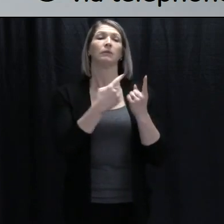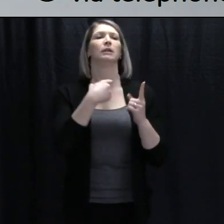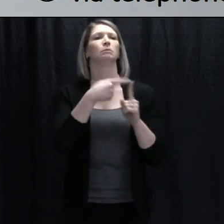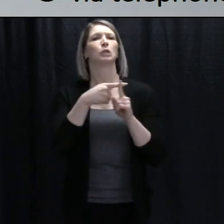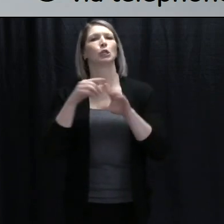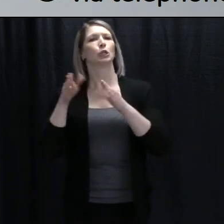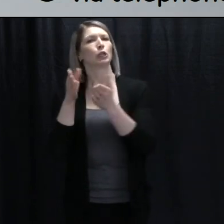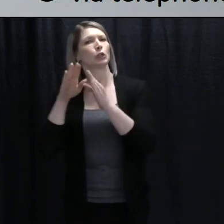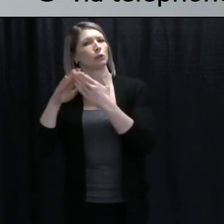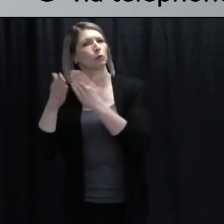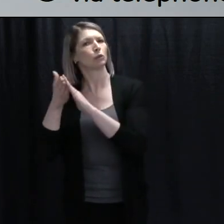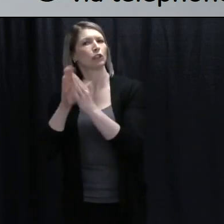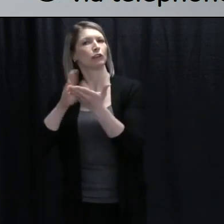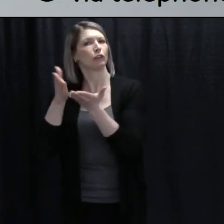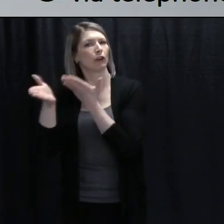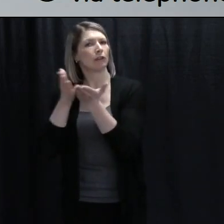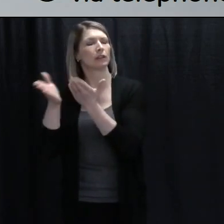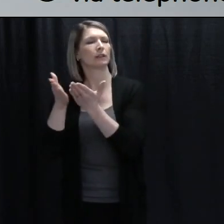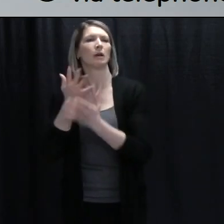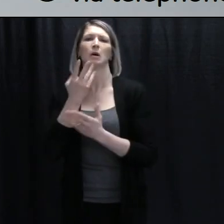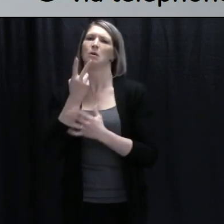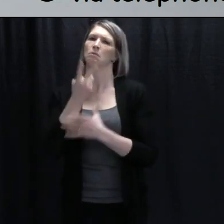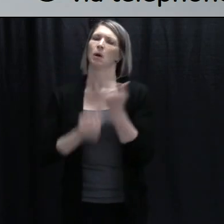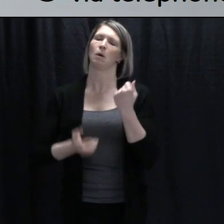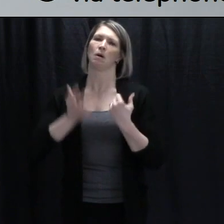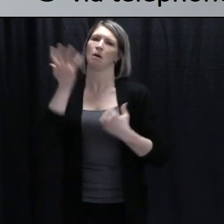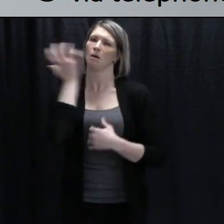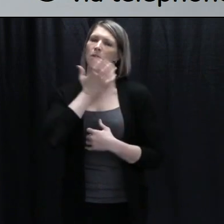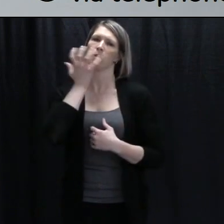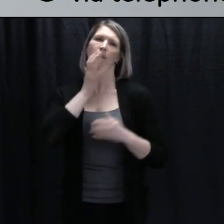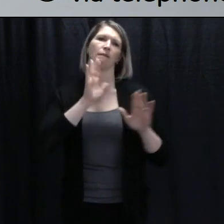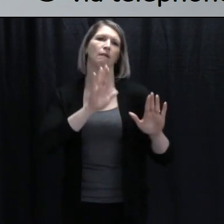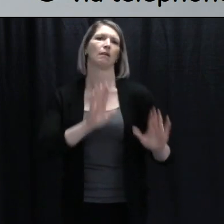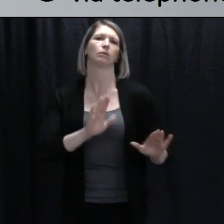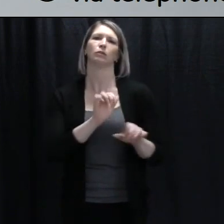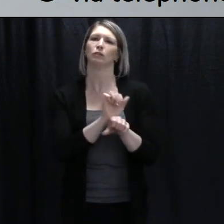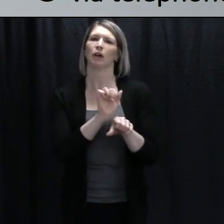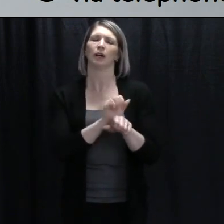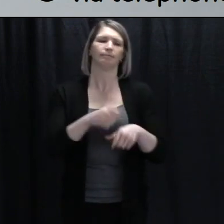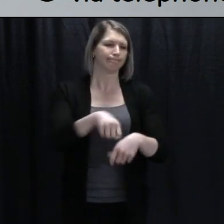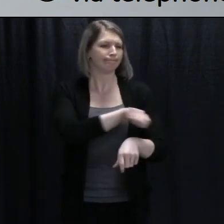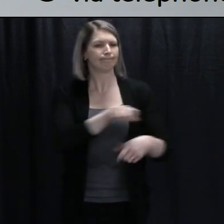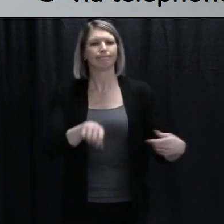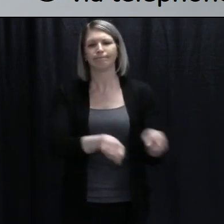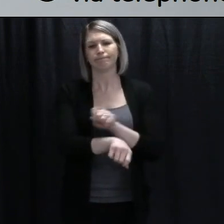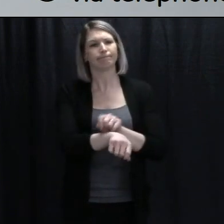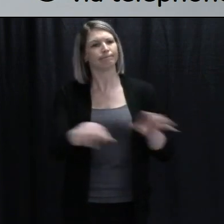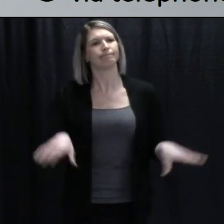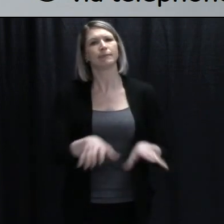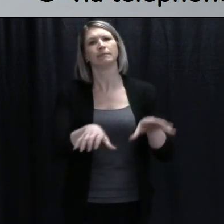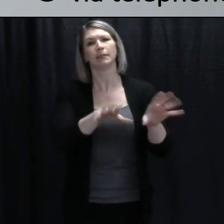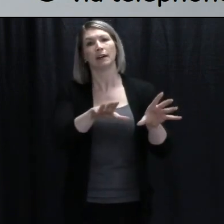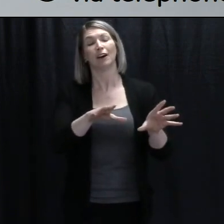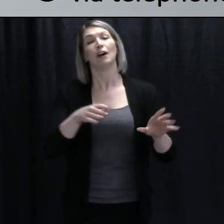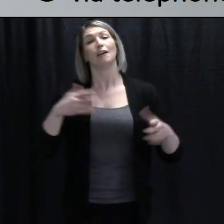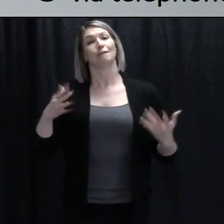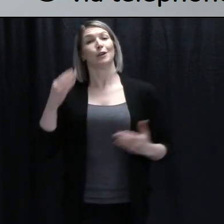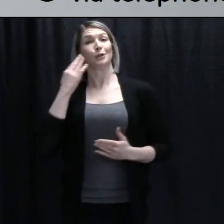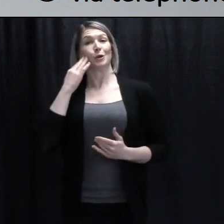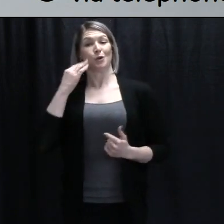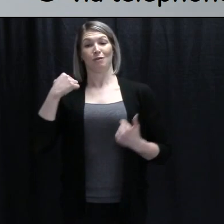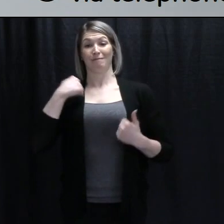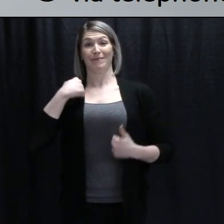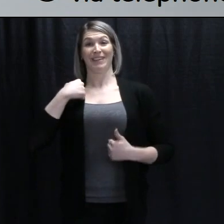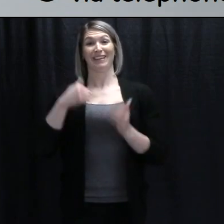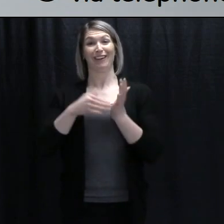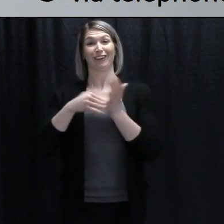Services, as well as public health teams in the regional health authorities. I realize that I am the public health